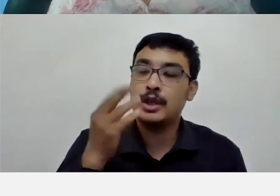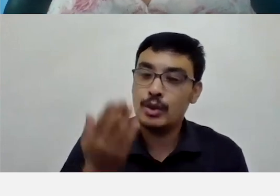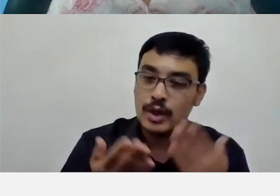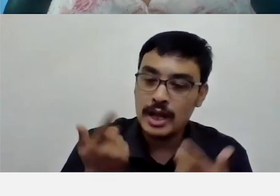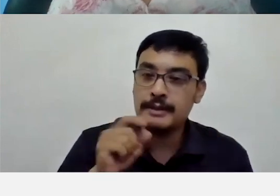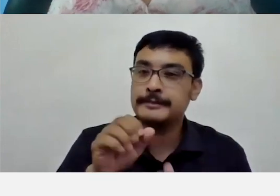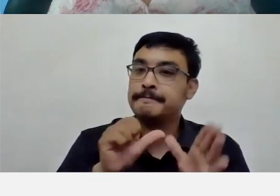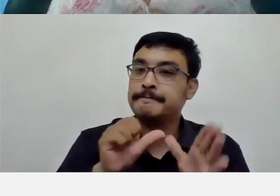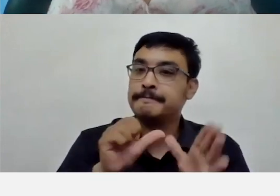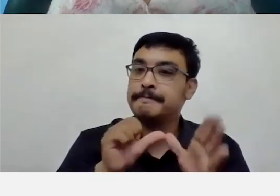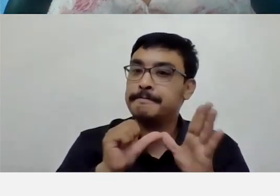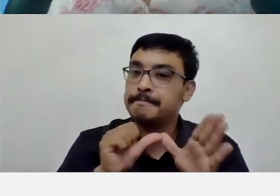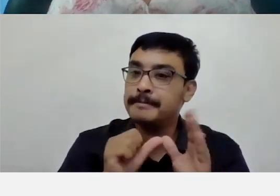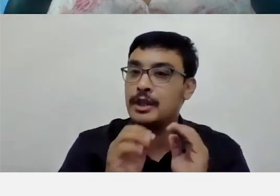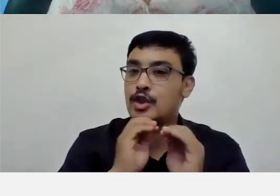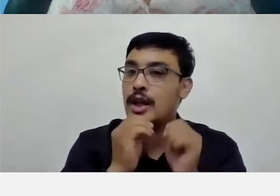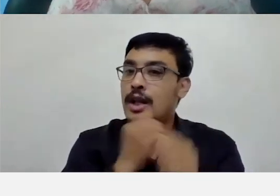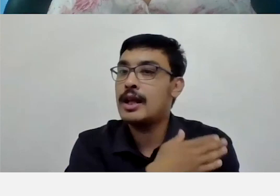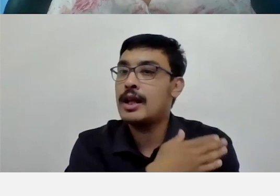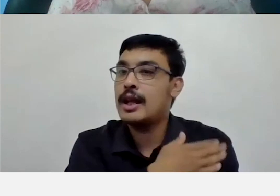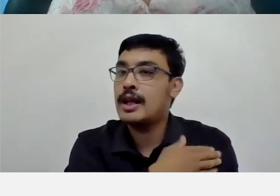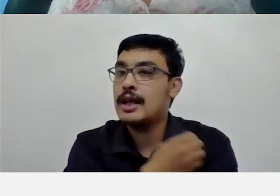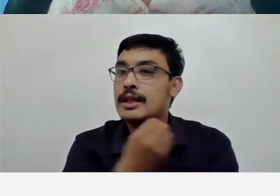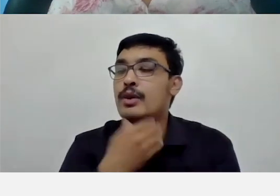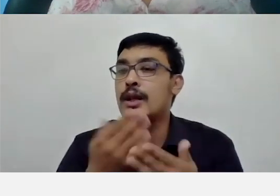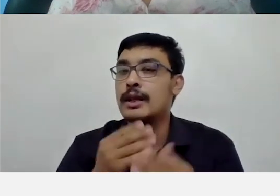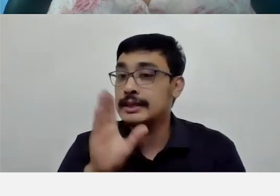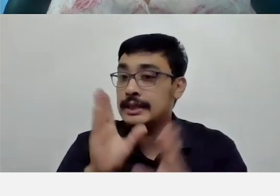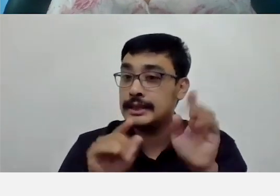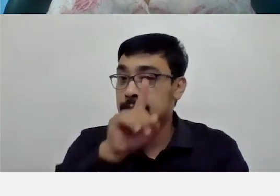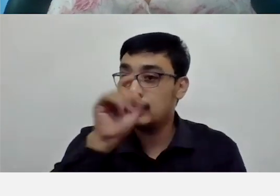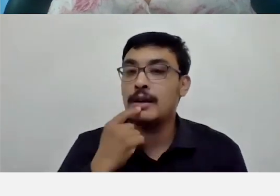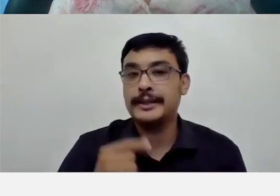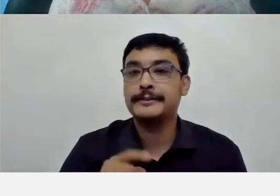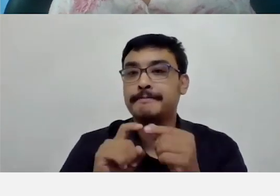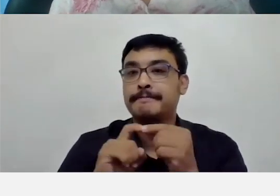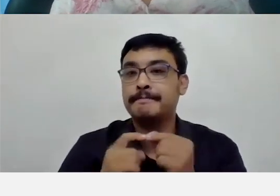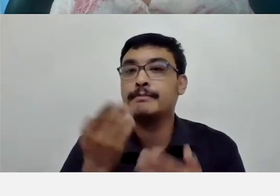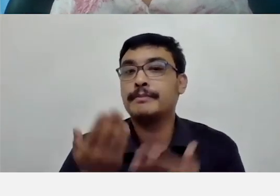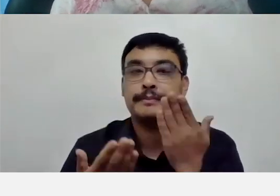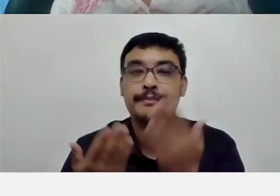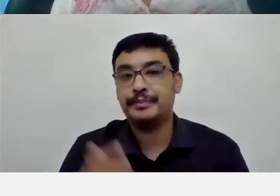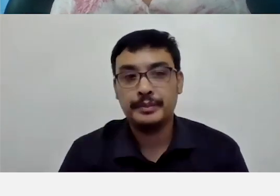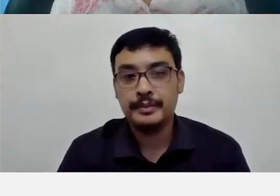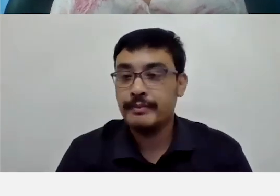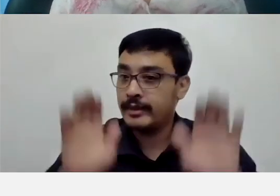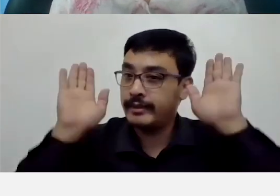if you have any question, please let me know. Thank you.